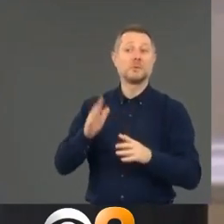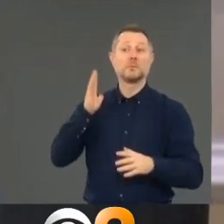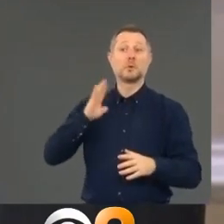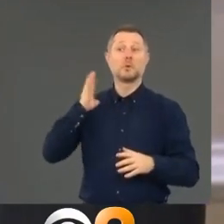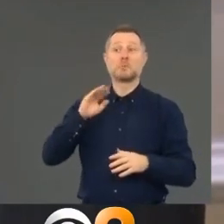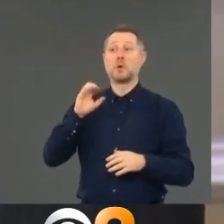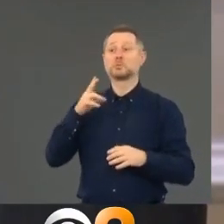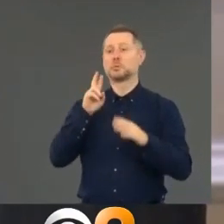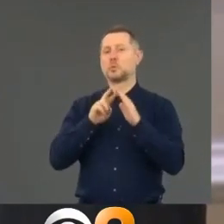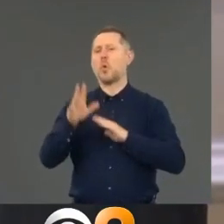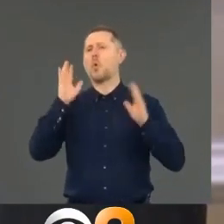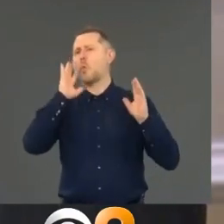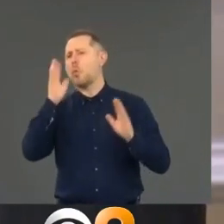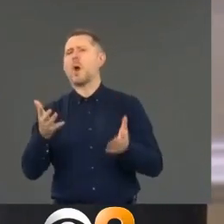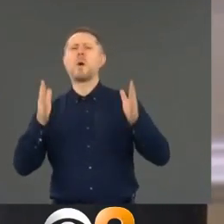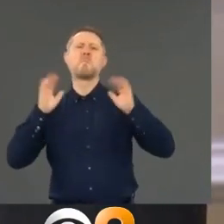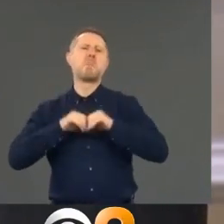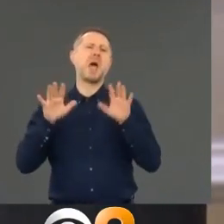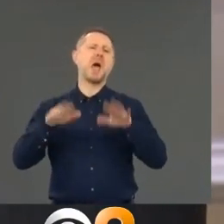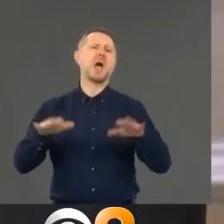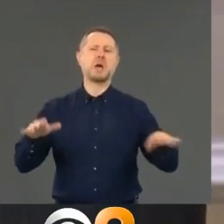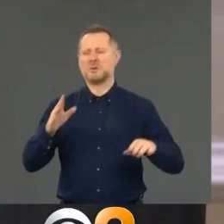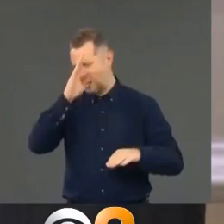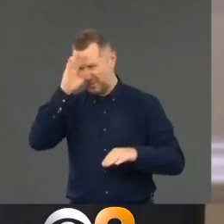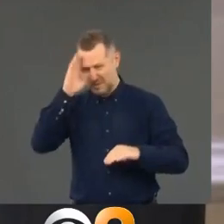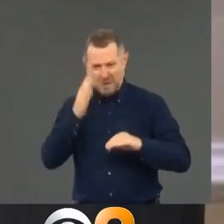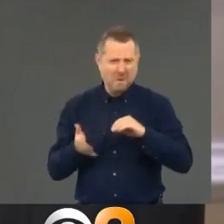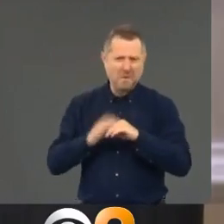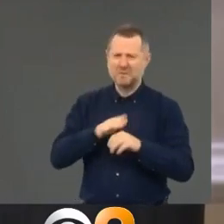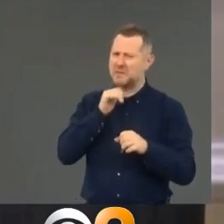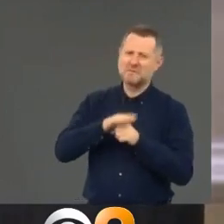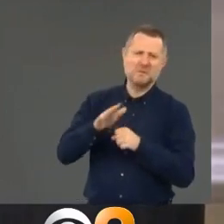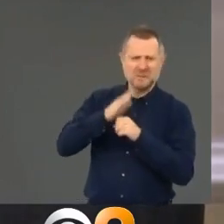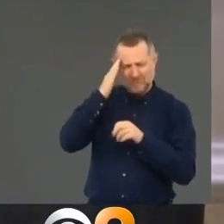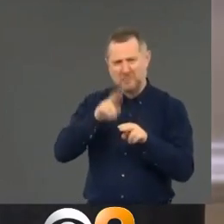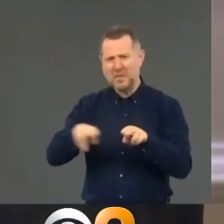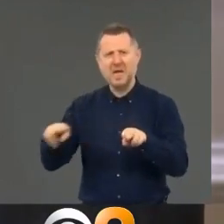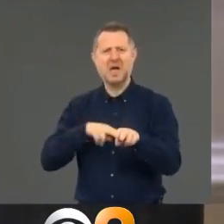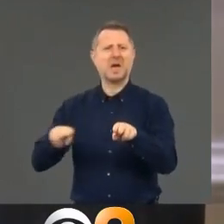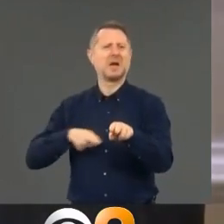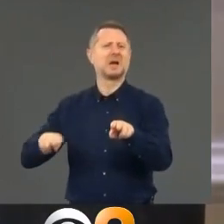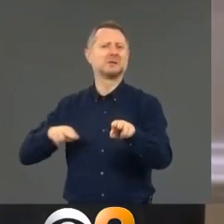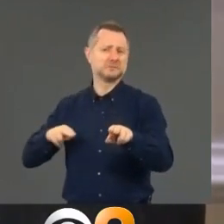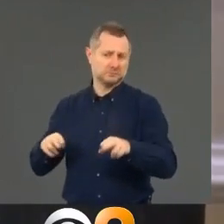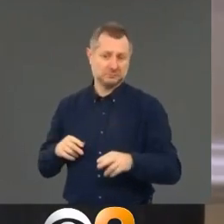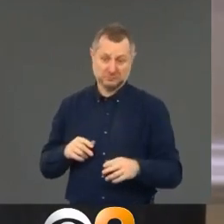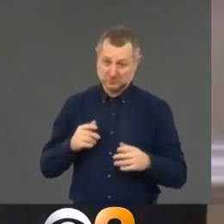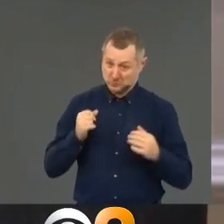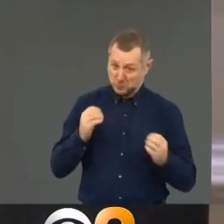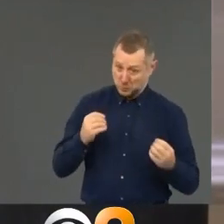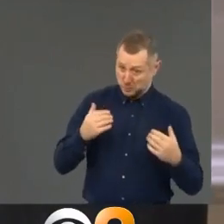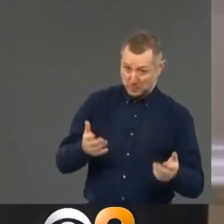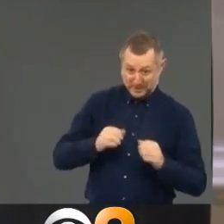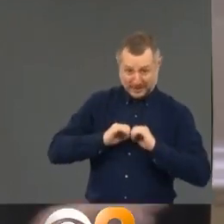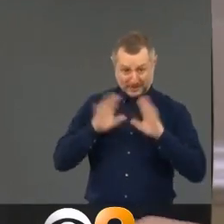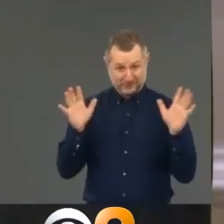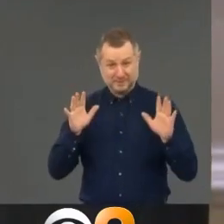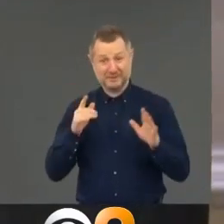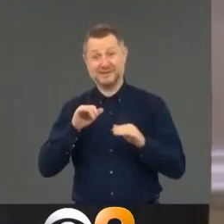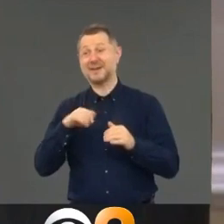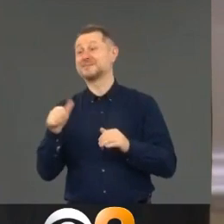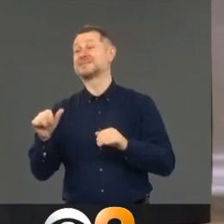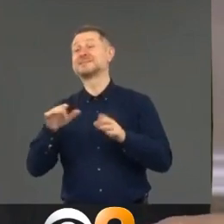140,000 hospital bed range, whereas we started out with, I think it was about 50,000. And so obviously any death is an